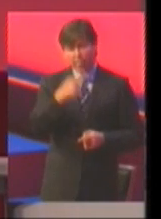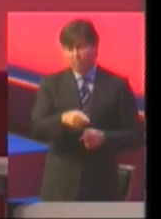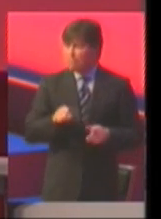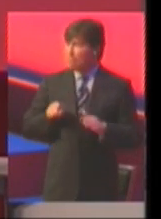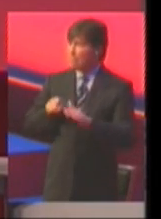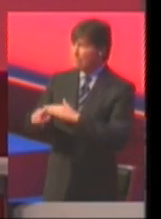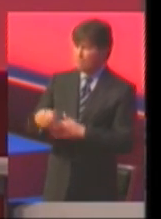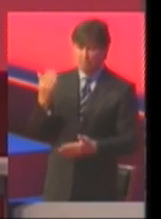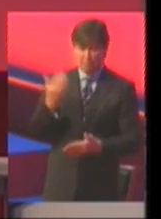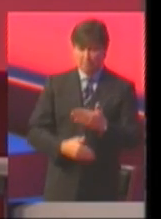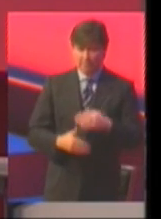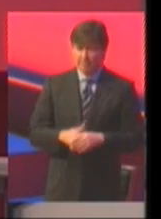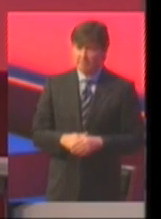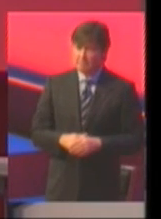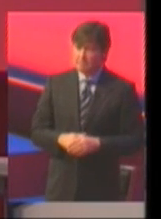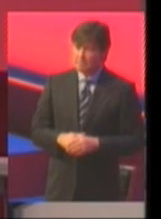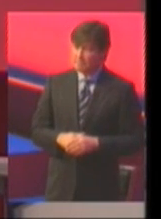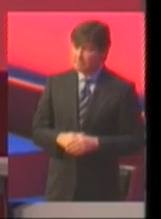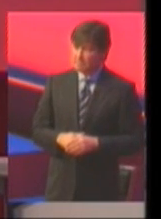other side.